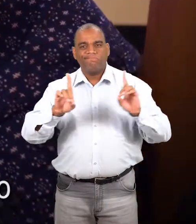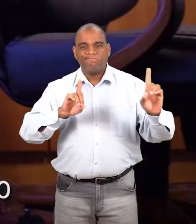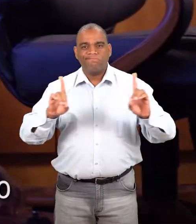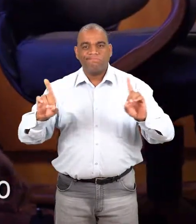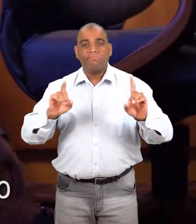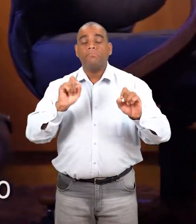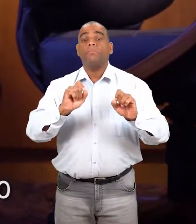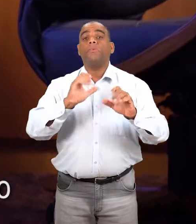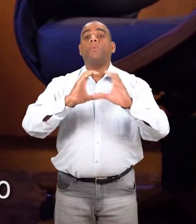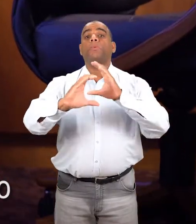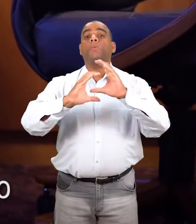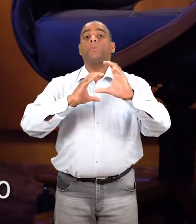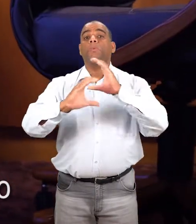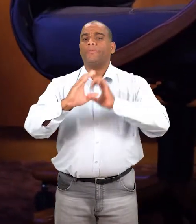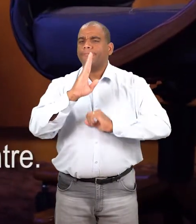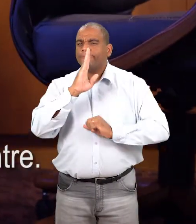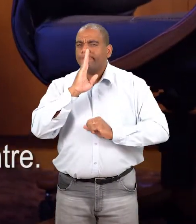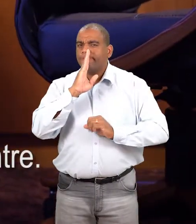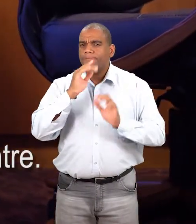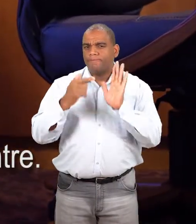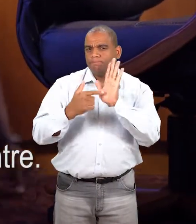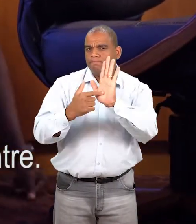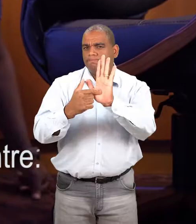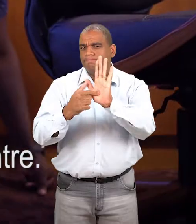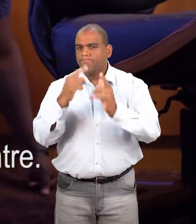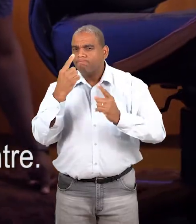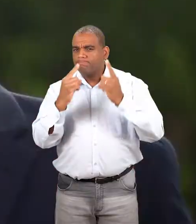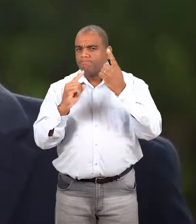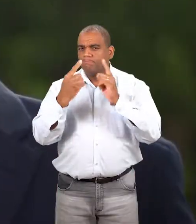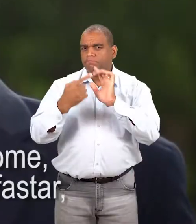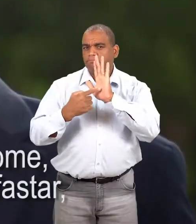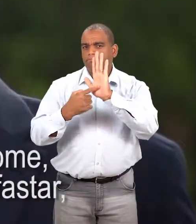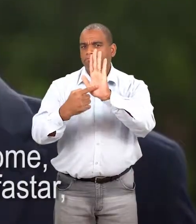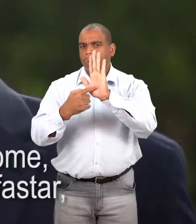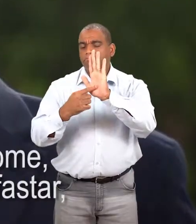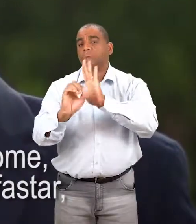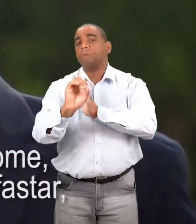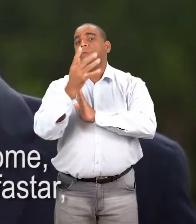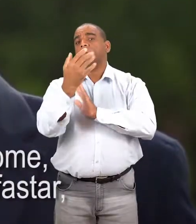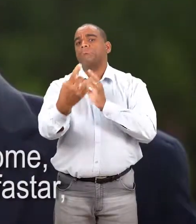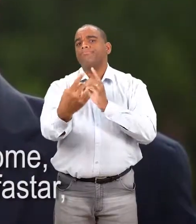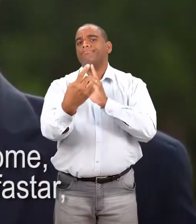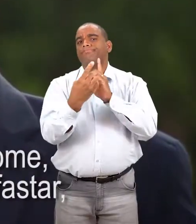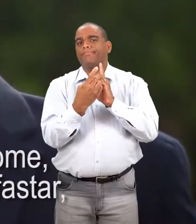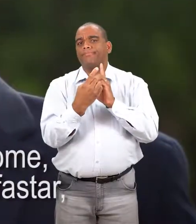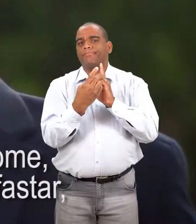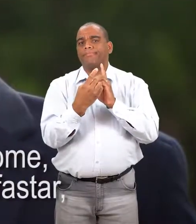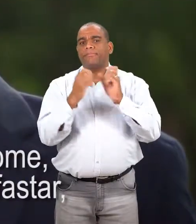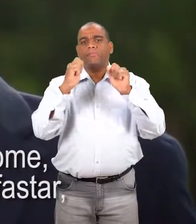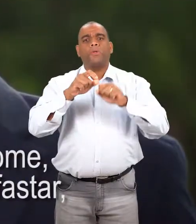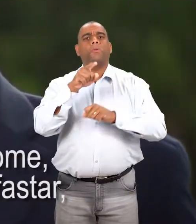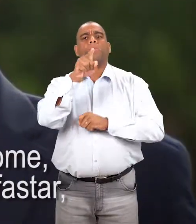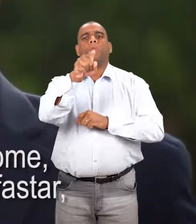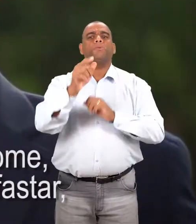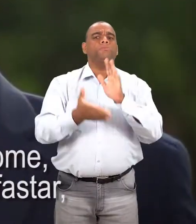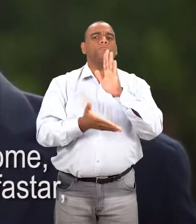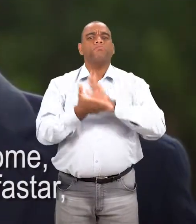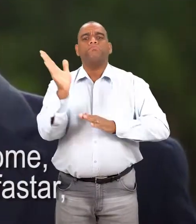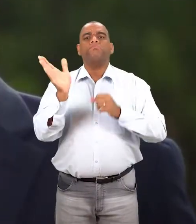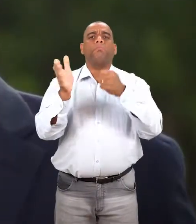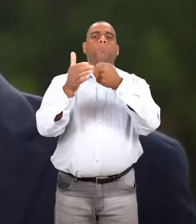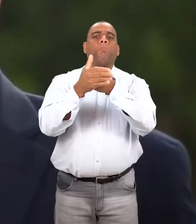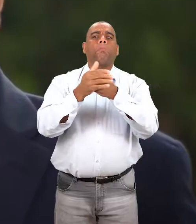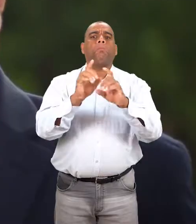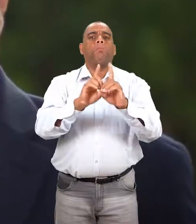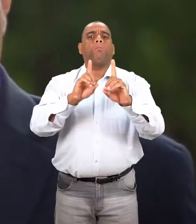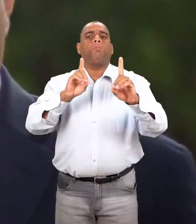out in a room, quietly talk about what you'll do if he enters. Whichever action you're taking, whether it's get out or hide out and keep out,